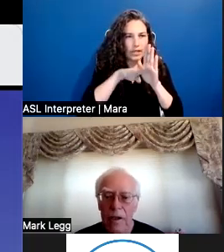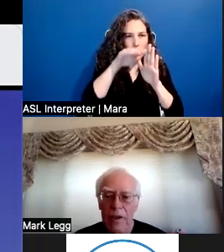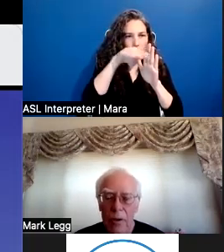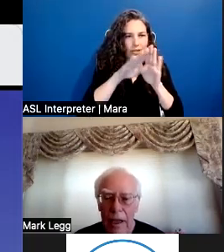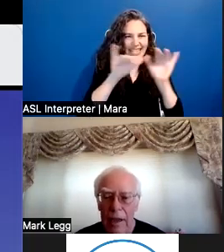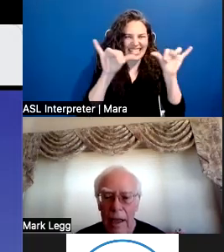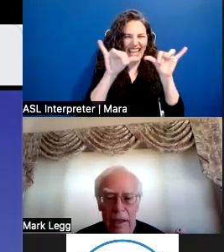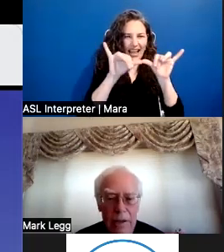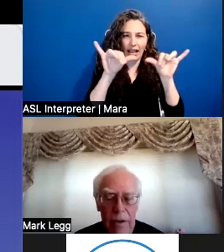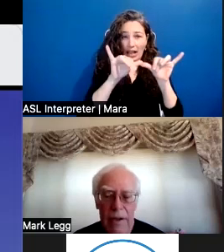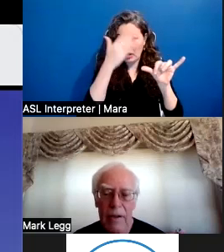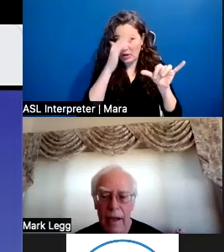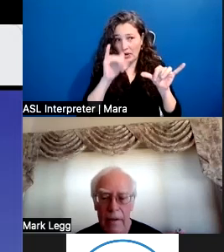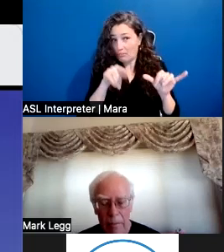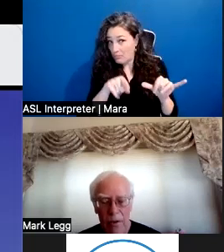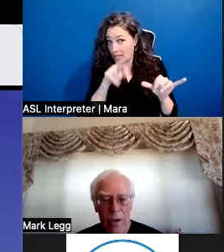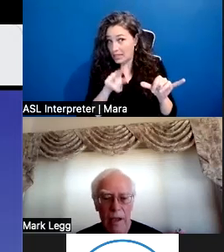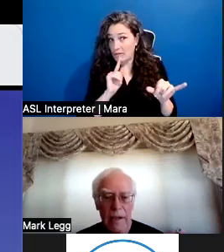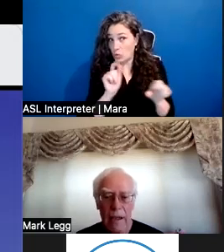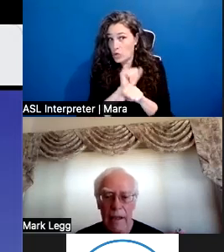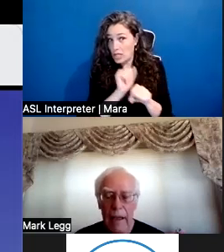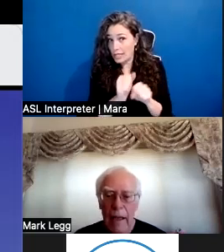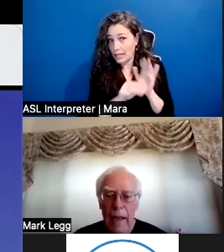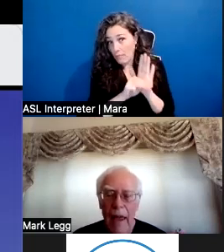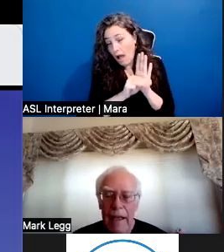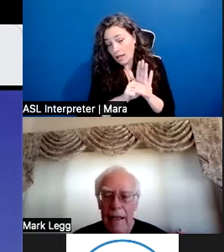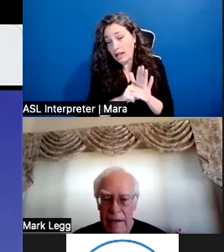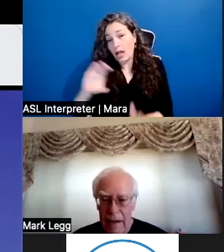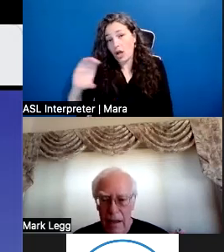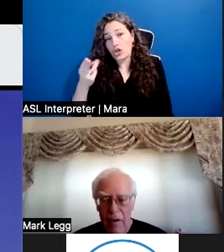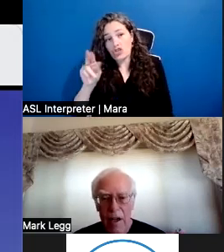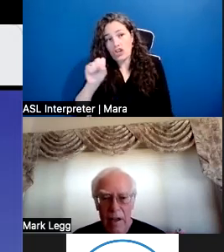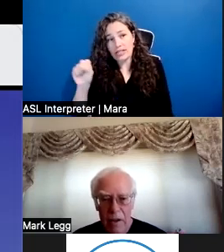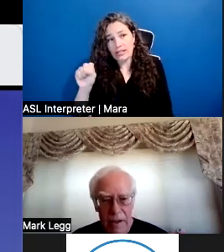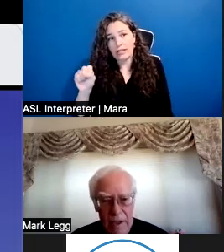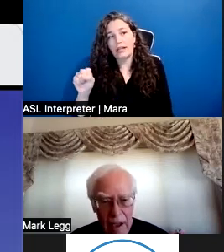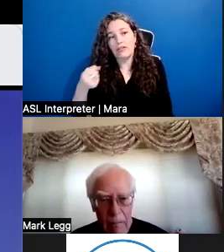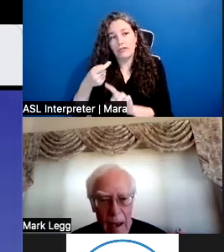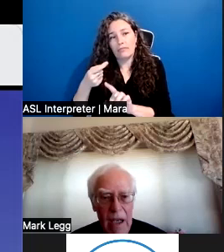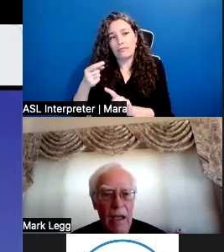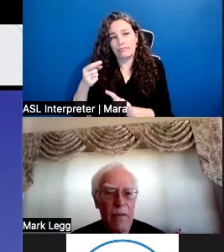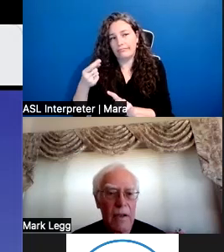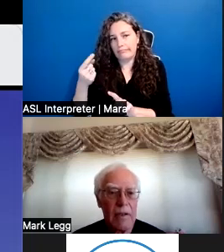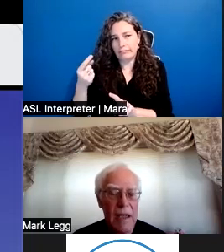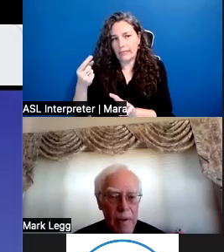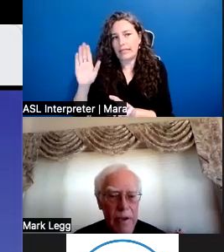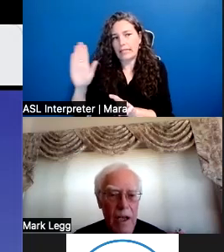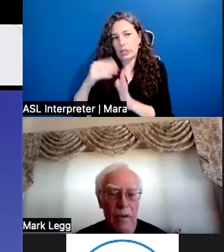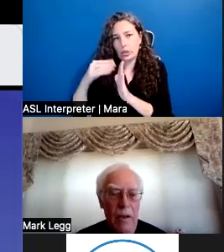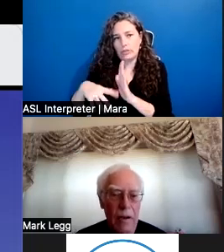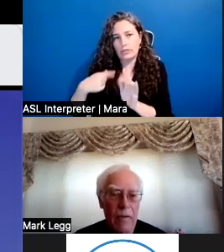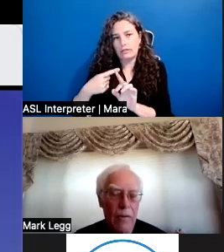Well, Chris Swerling and his students at Missouri, and they did a very detailed mapping of the